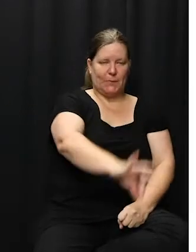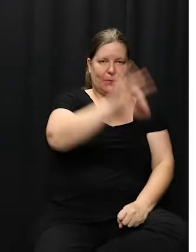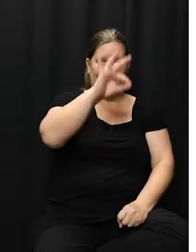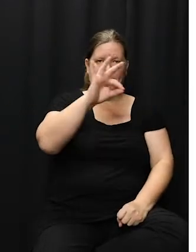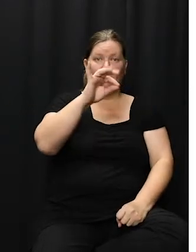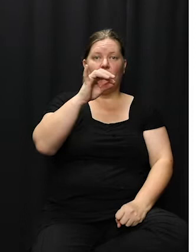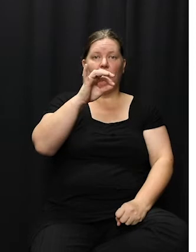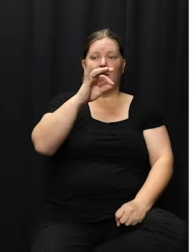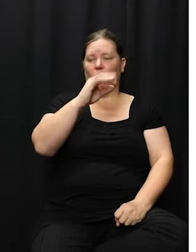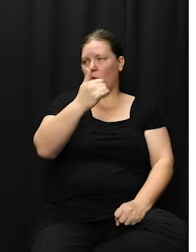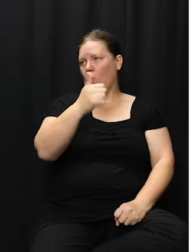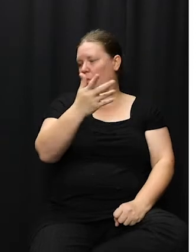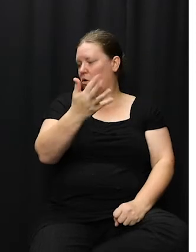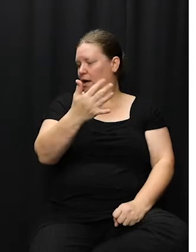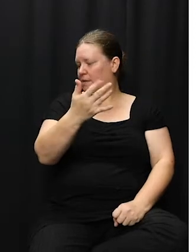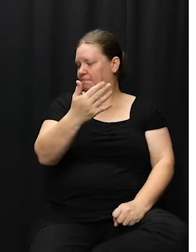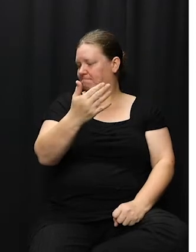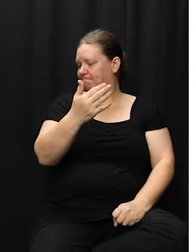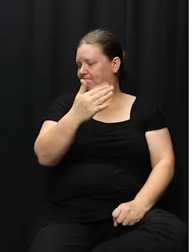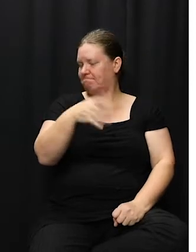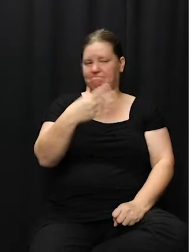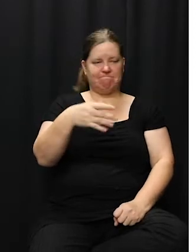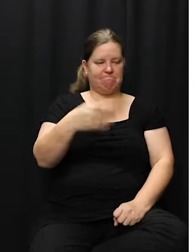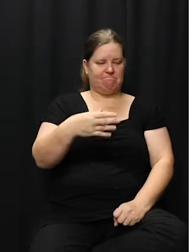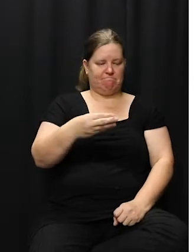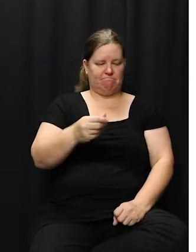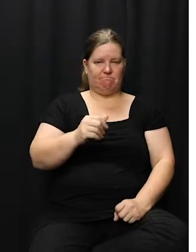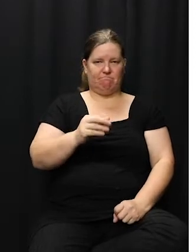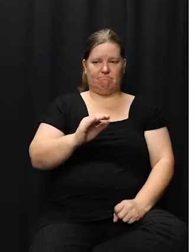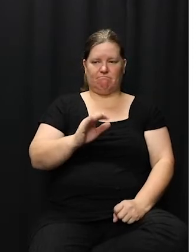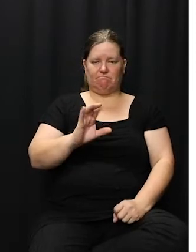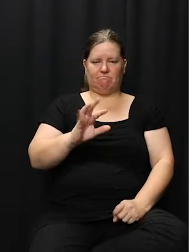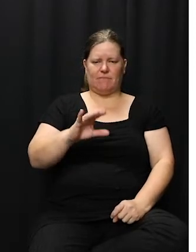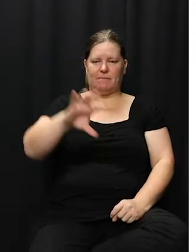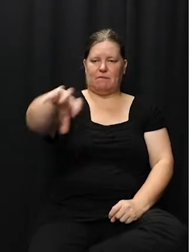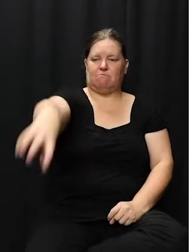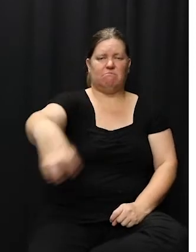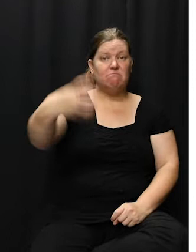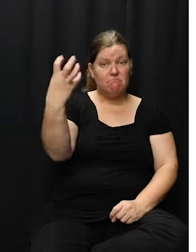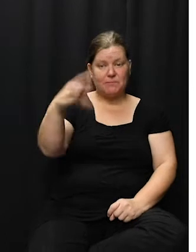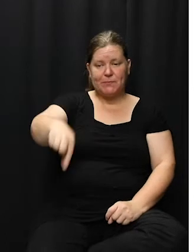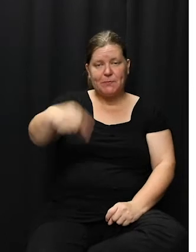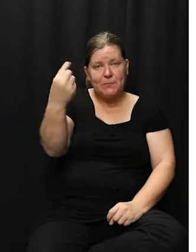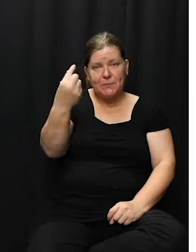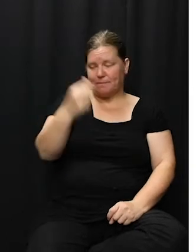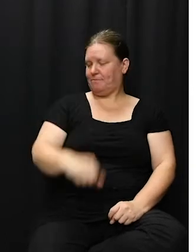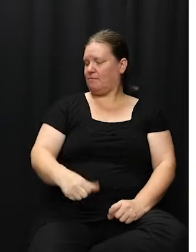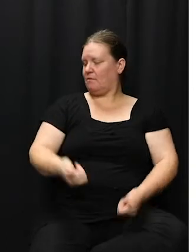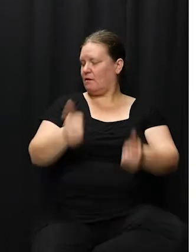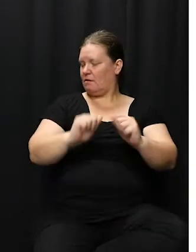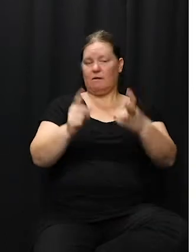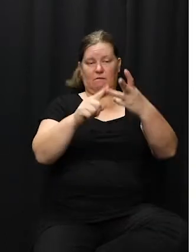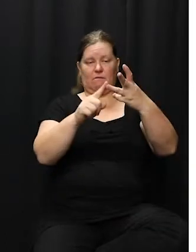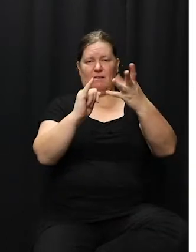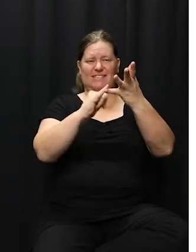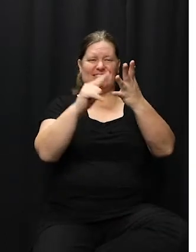picking something up. They're acting on an object. So it could be like, I don't know, picking up something big, picking up something small.